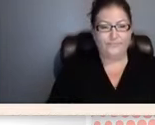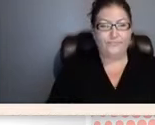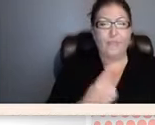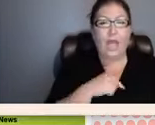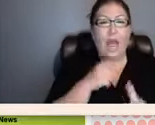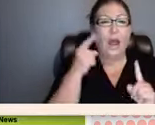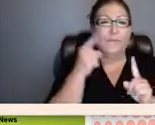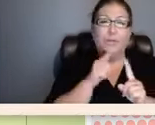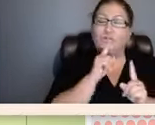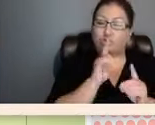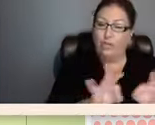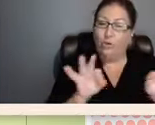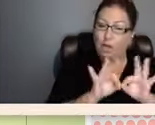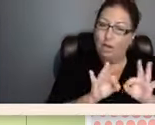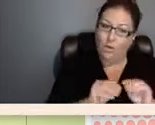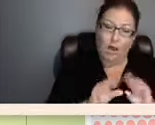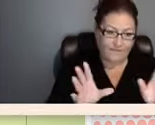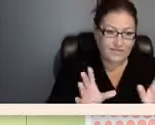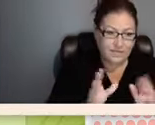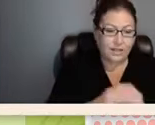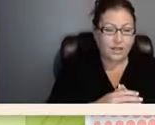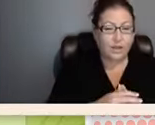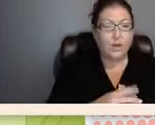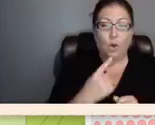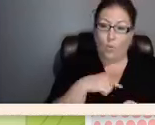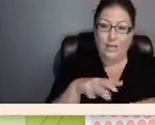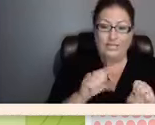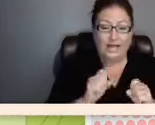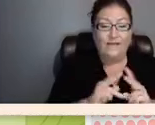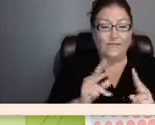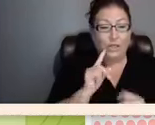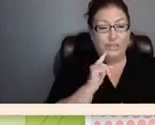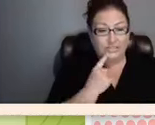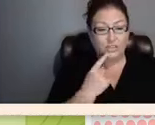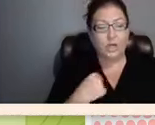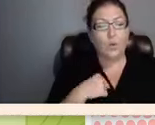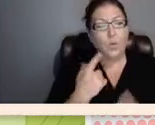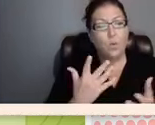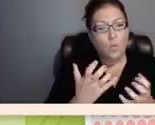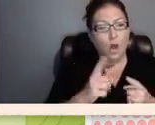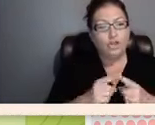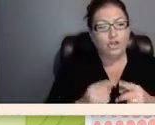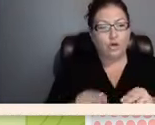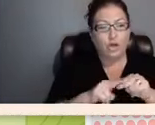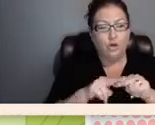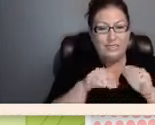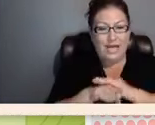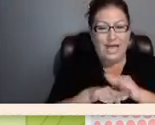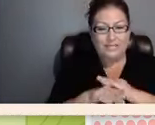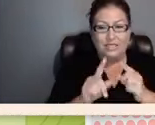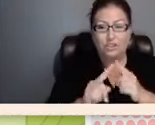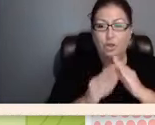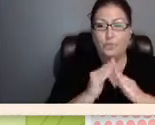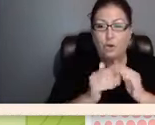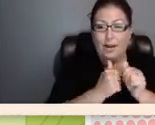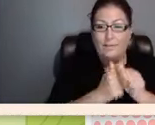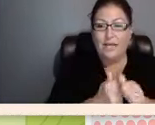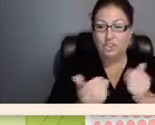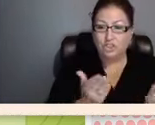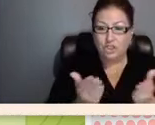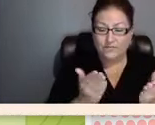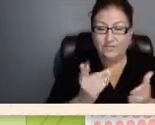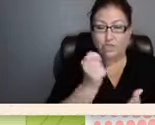critical, obviously. We take it very seriously. We want to increase access to community-based services, treatment, and